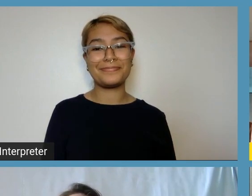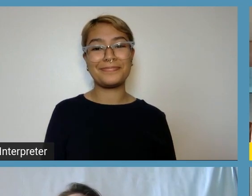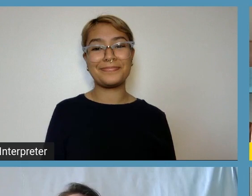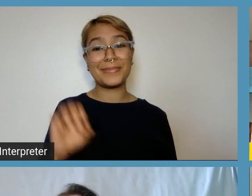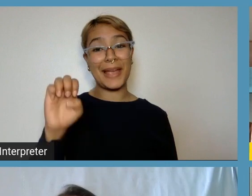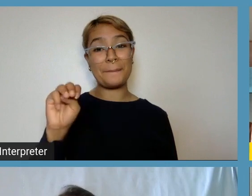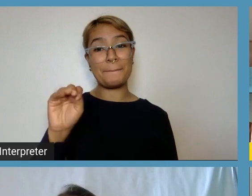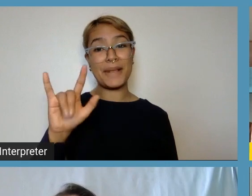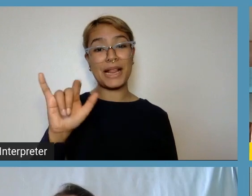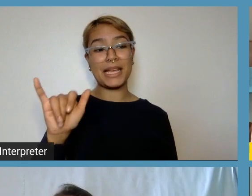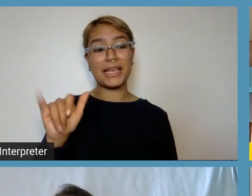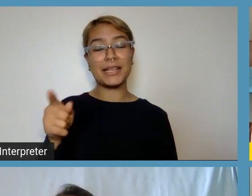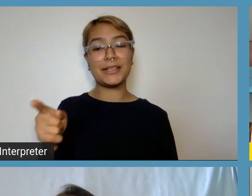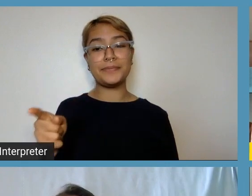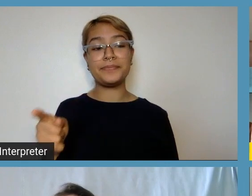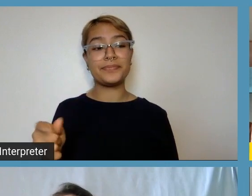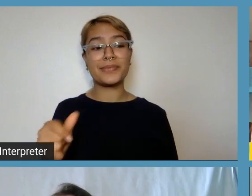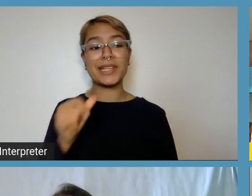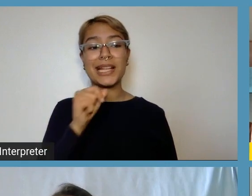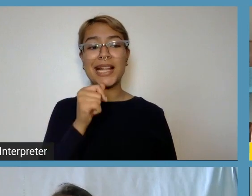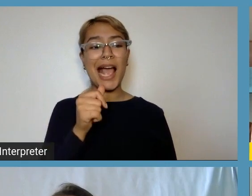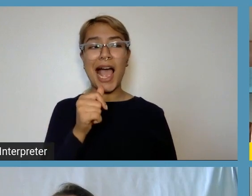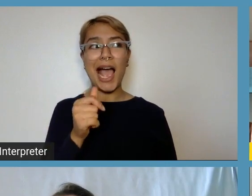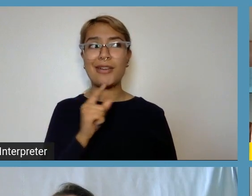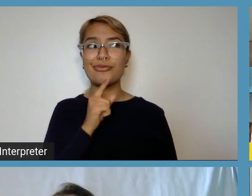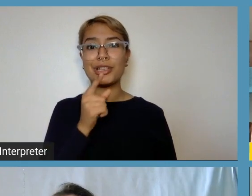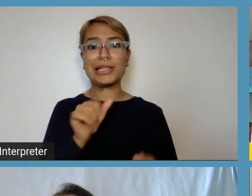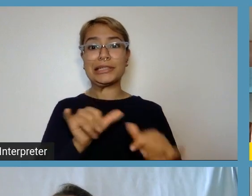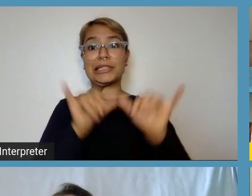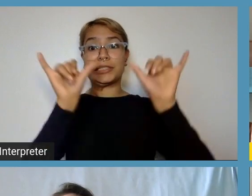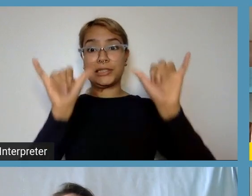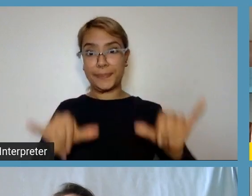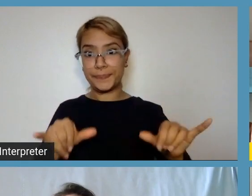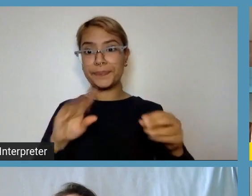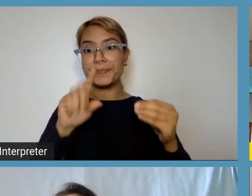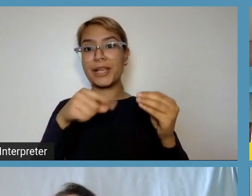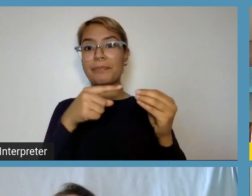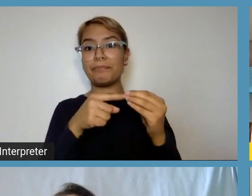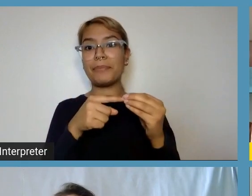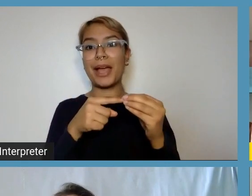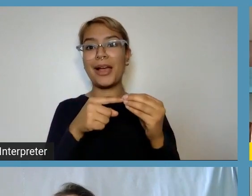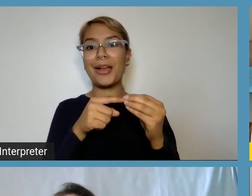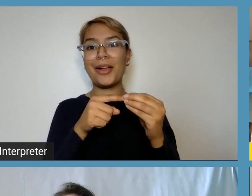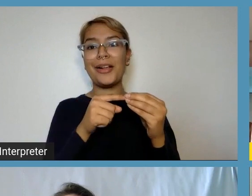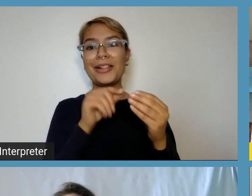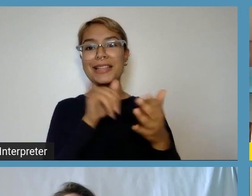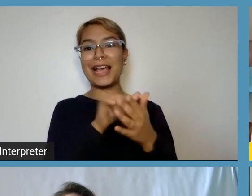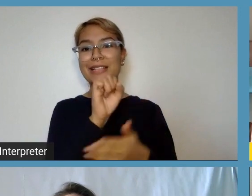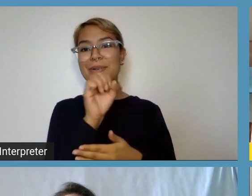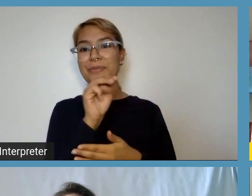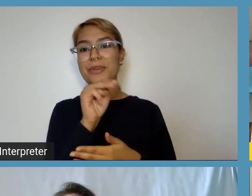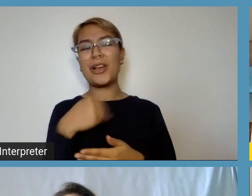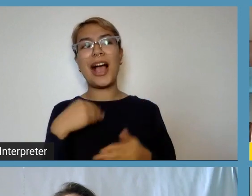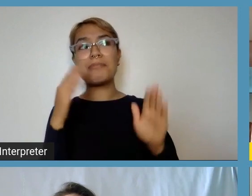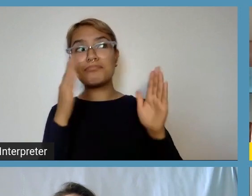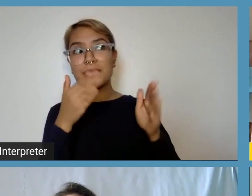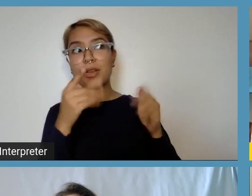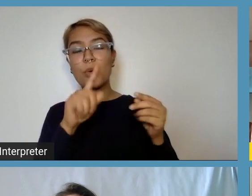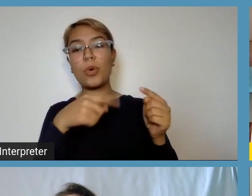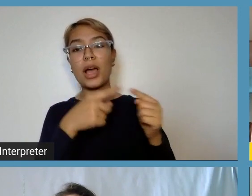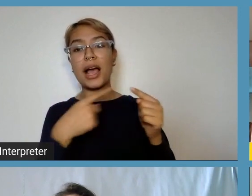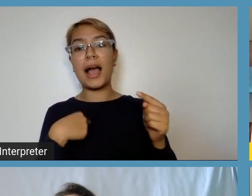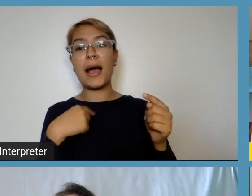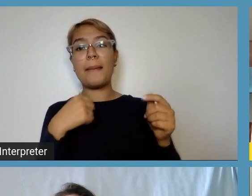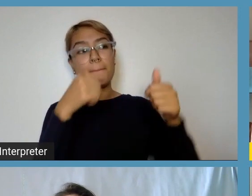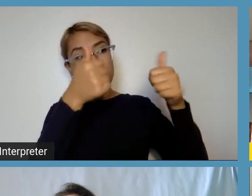We aren't very systematic about it, I would say. So, you know, I'll pay attention when a post does